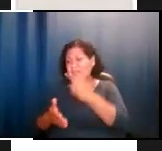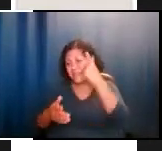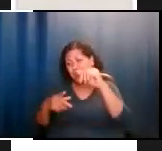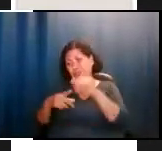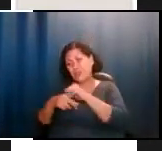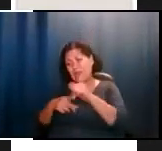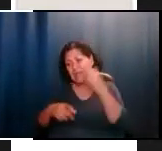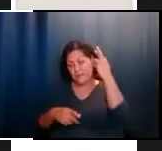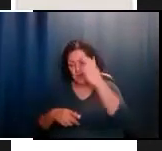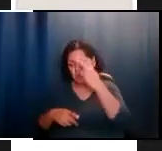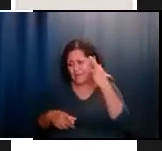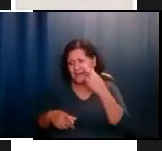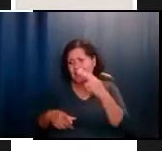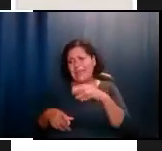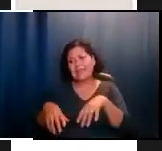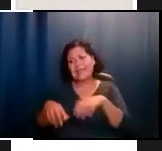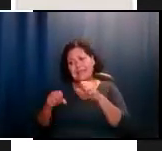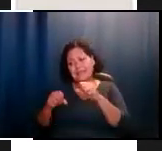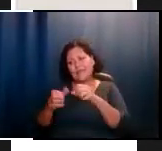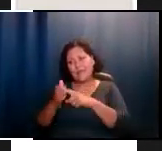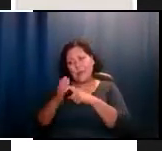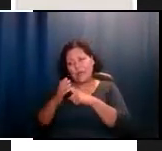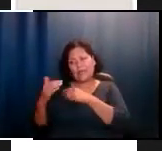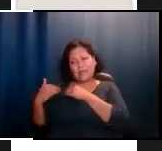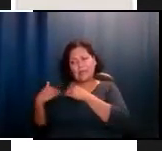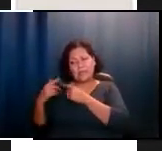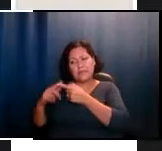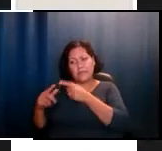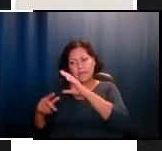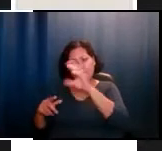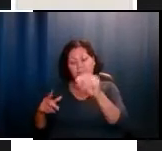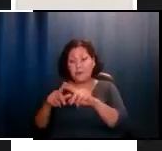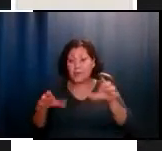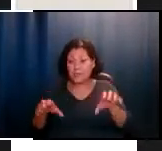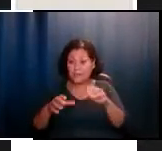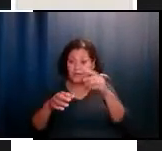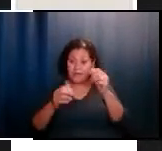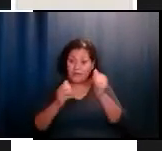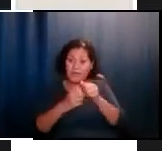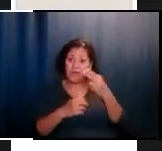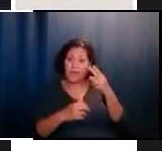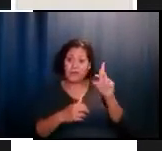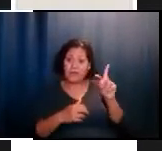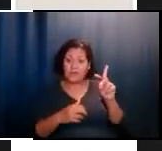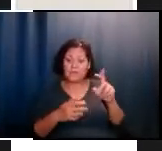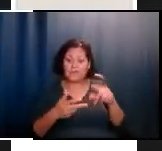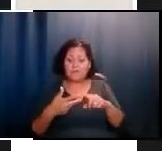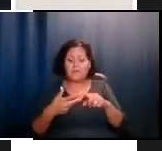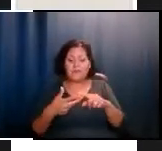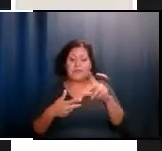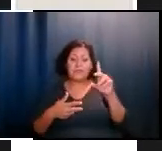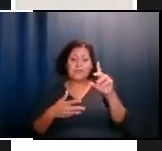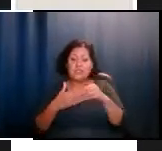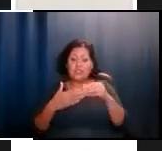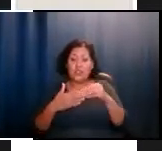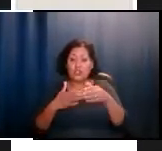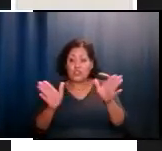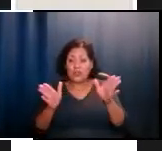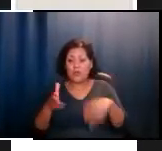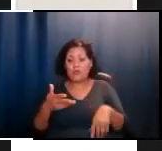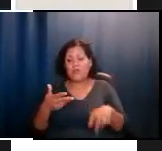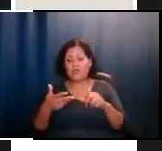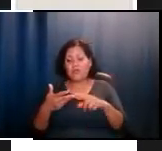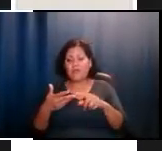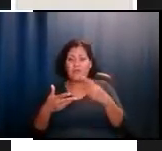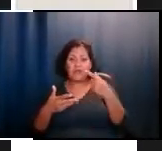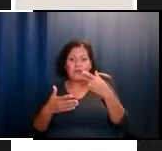it does take a little bit of an obligation from the company. We've done this with Home Depots. We've done it with Dollar Generals. I mean, anyone who's goodwill,